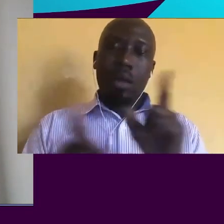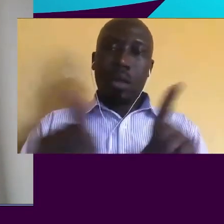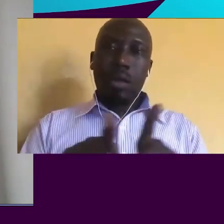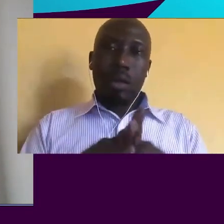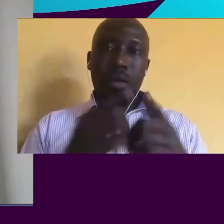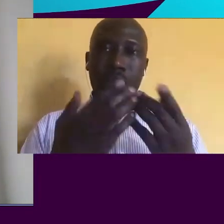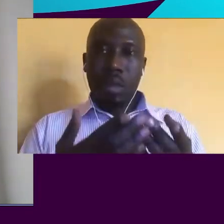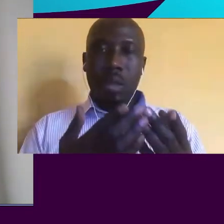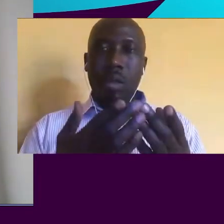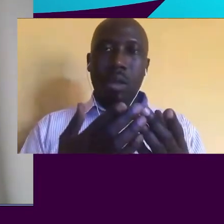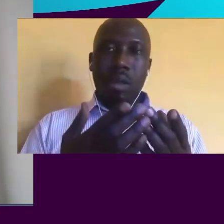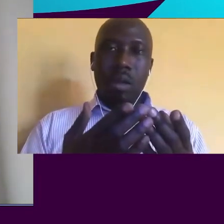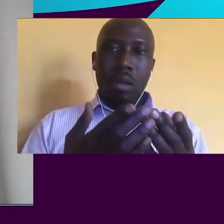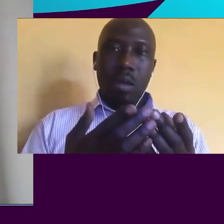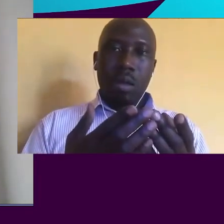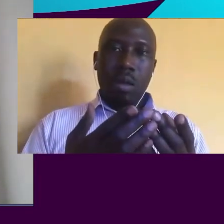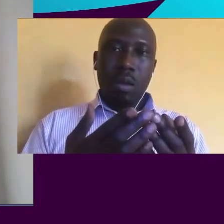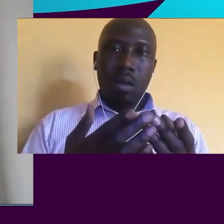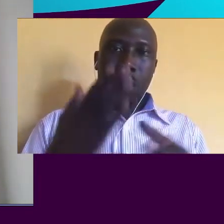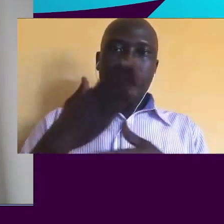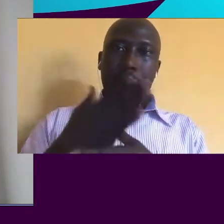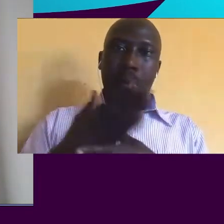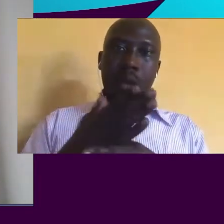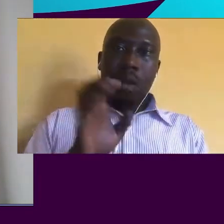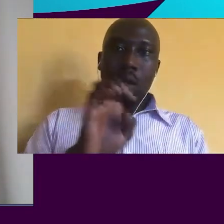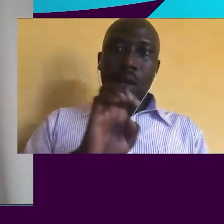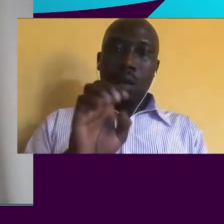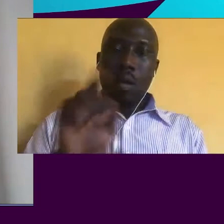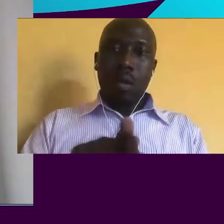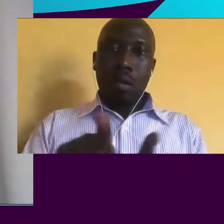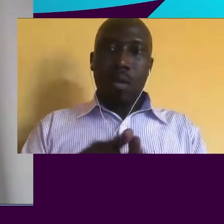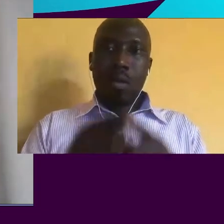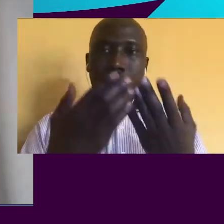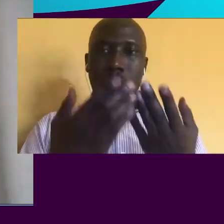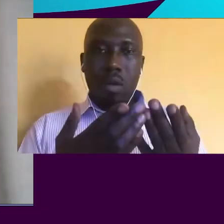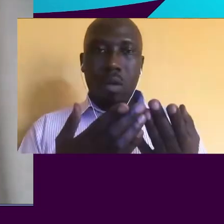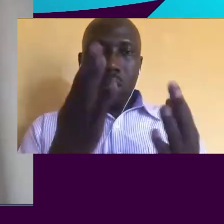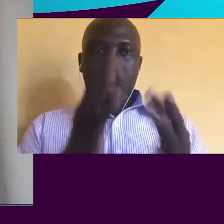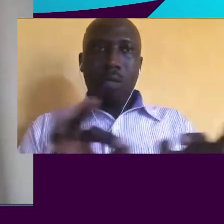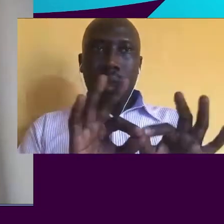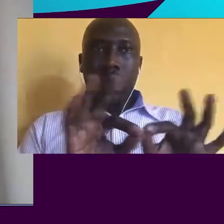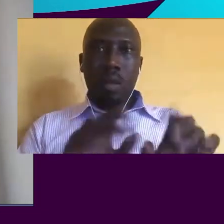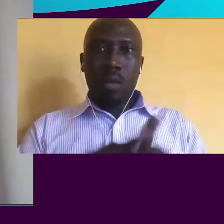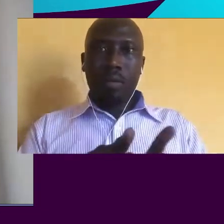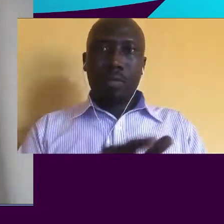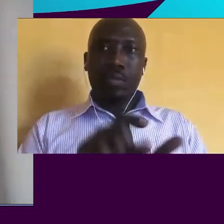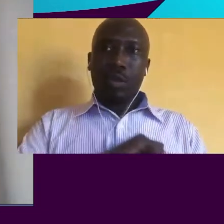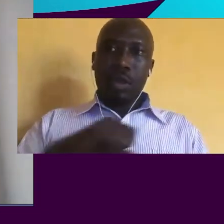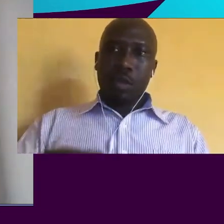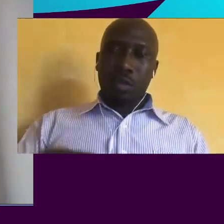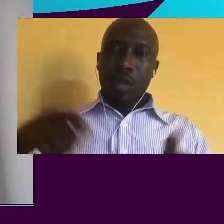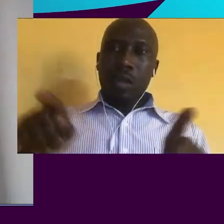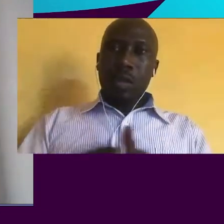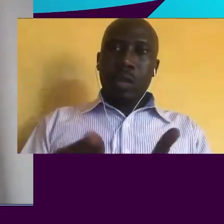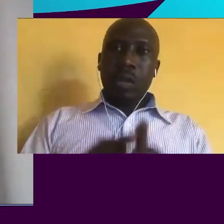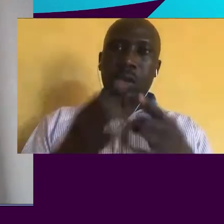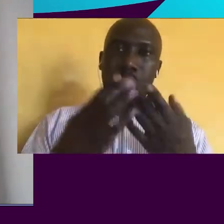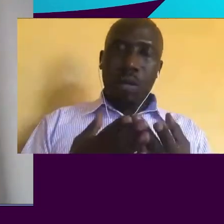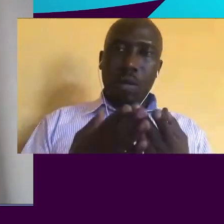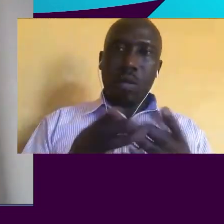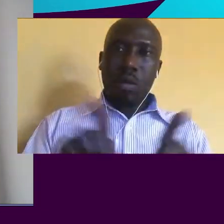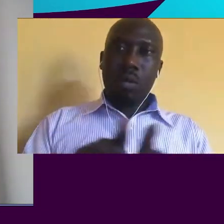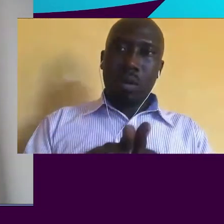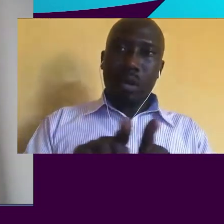and having sleeves in the shirts was really important for women, so for modesty. And then also, I know that in